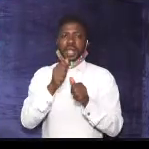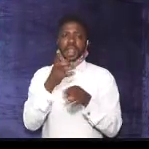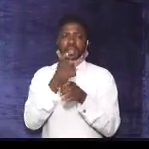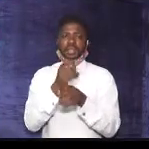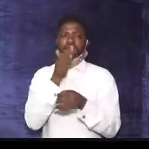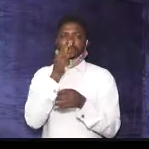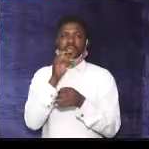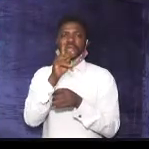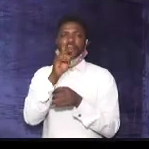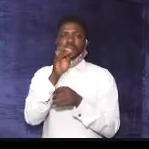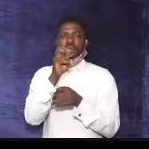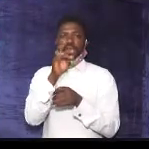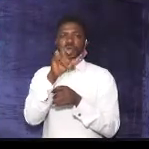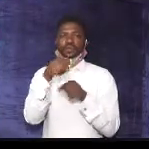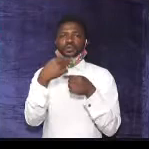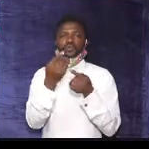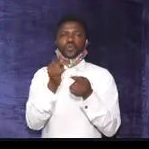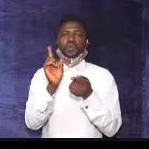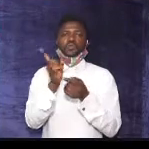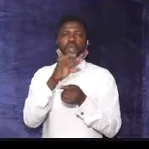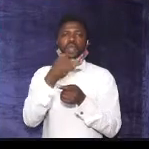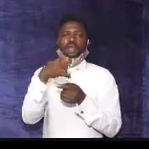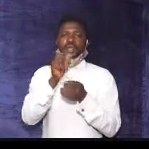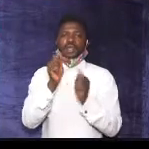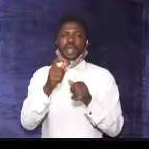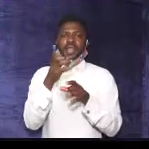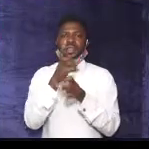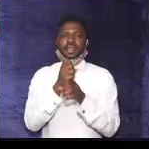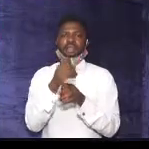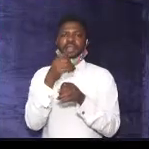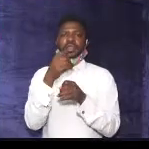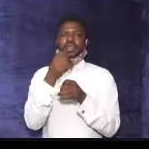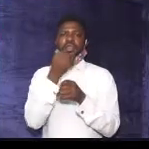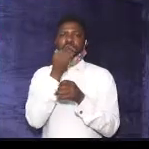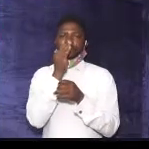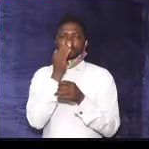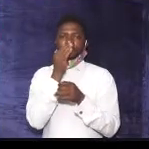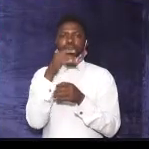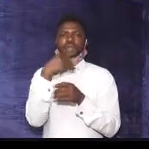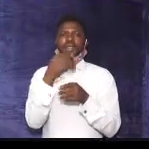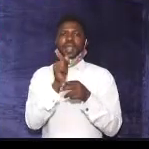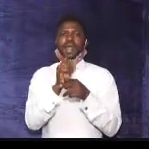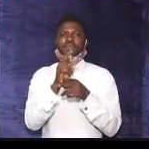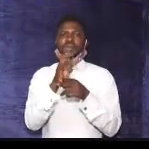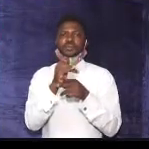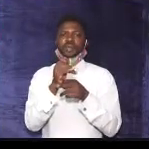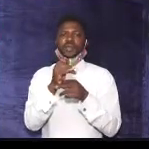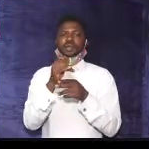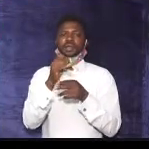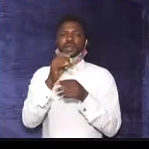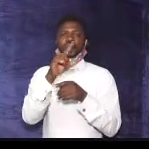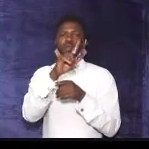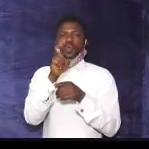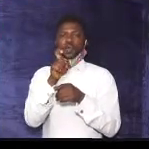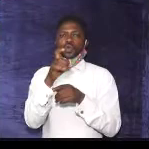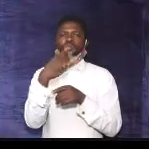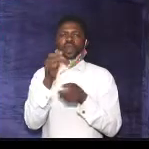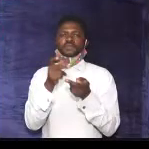food. Kangaroos go wherever they can get food. The adverbial clause of